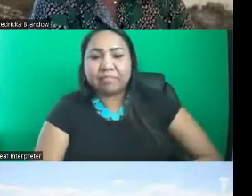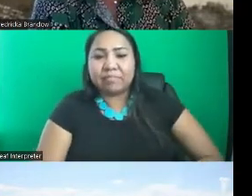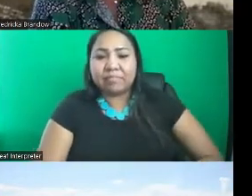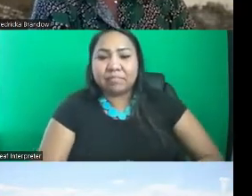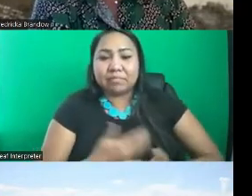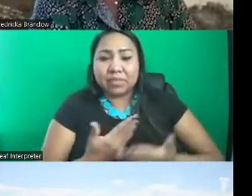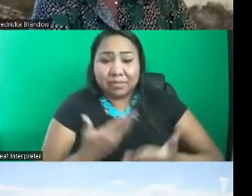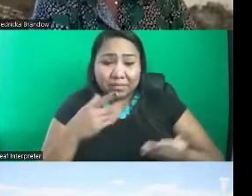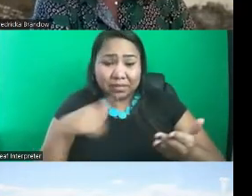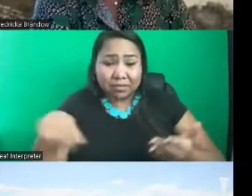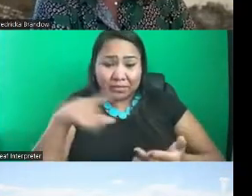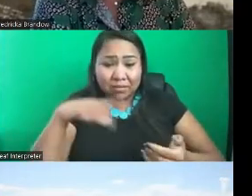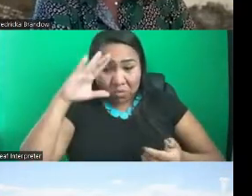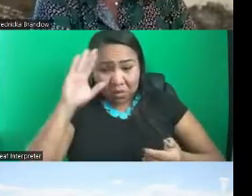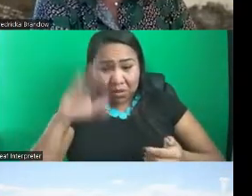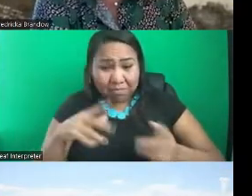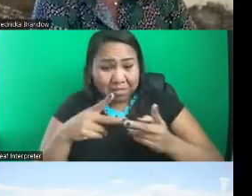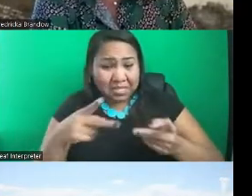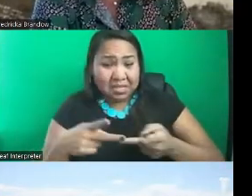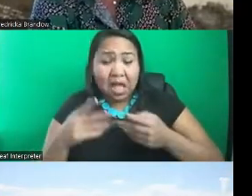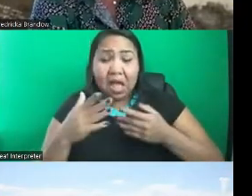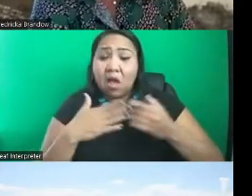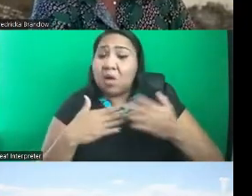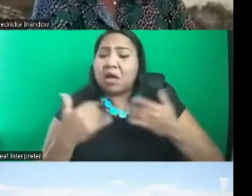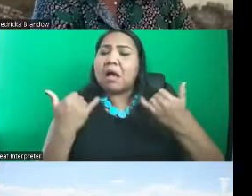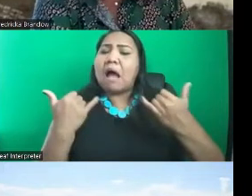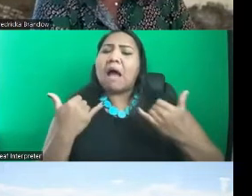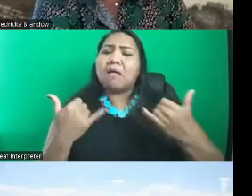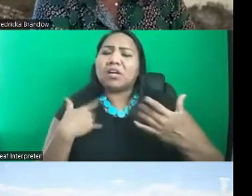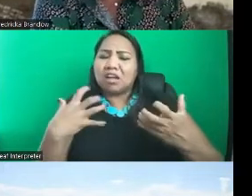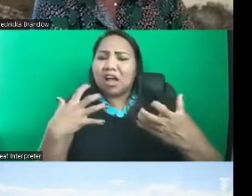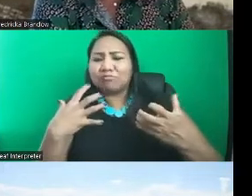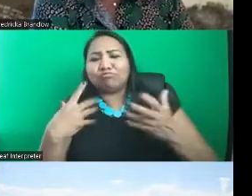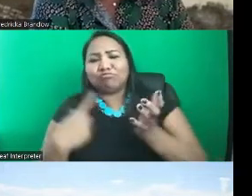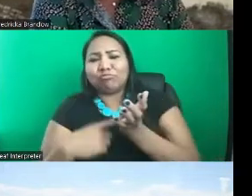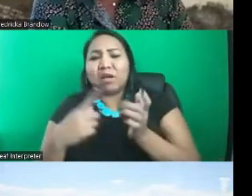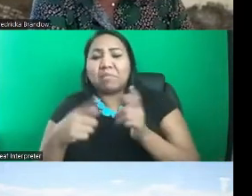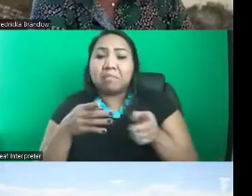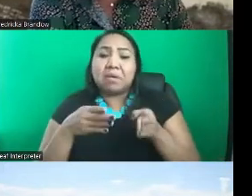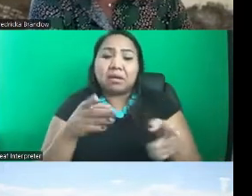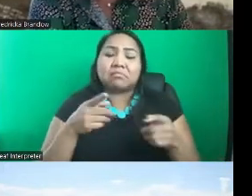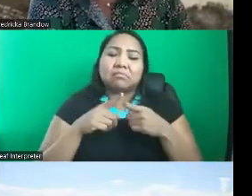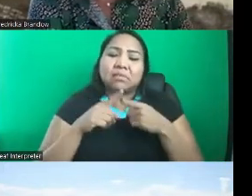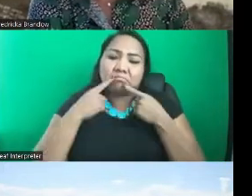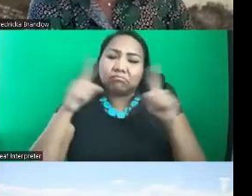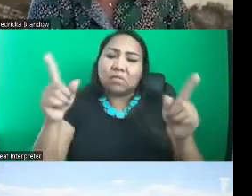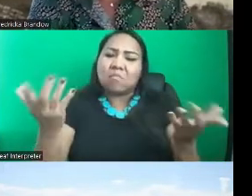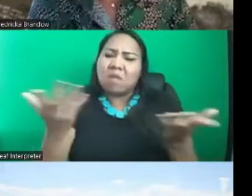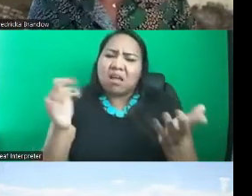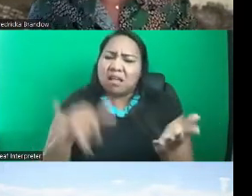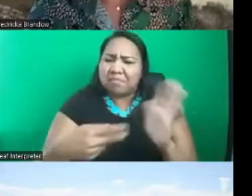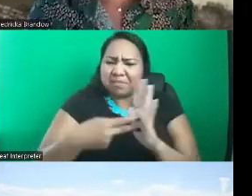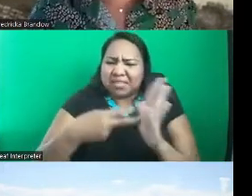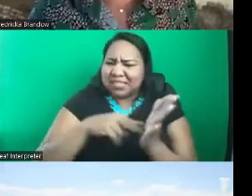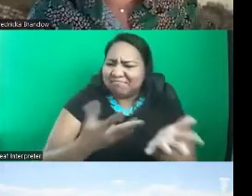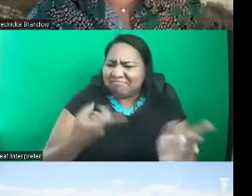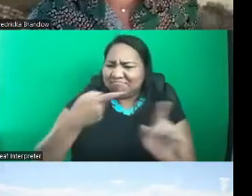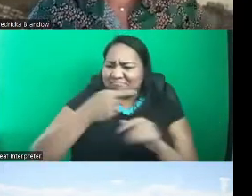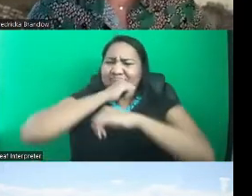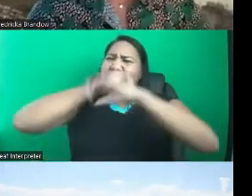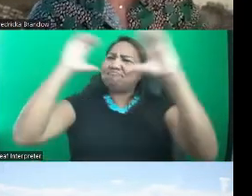little bit about, you know, pathways to success and what this might mean conceptually as we think about